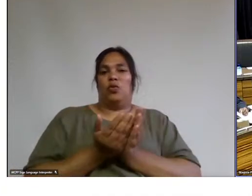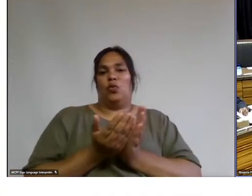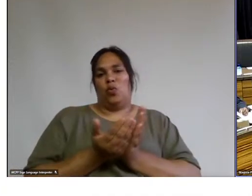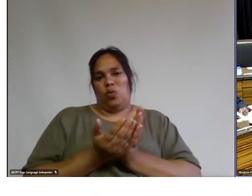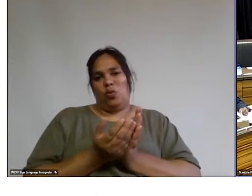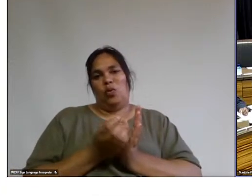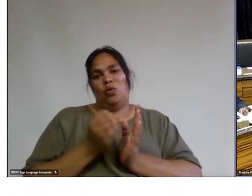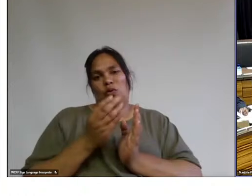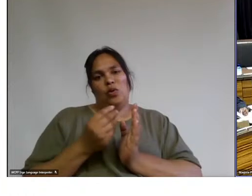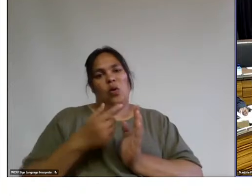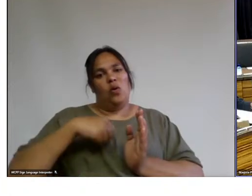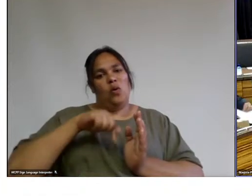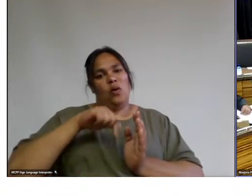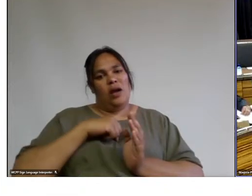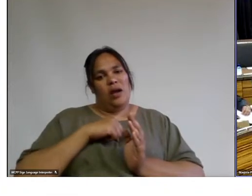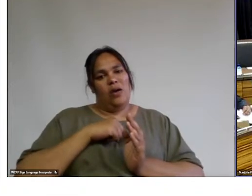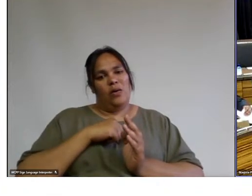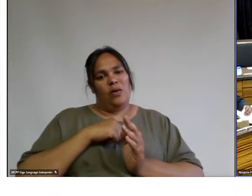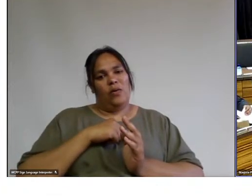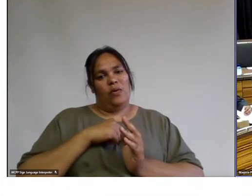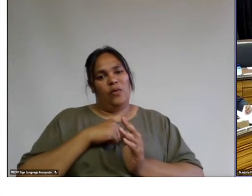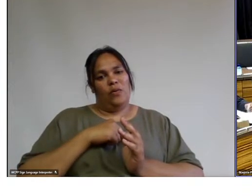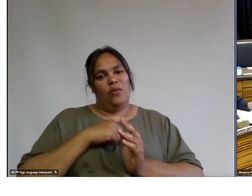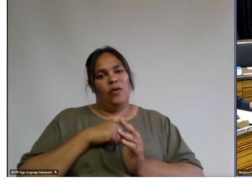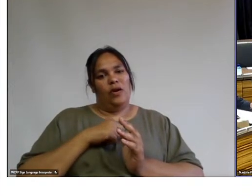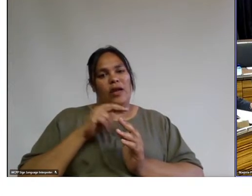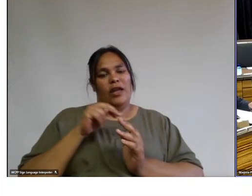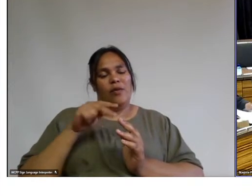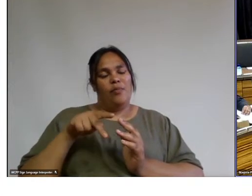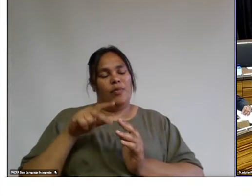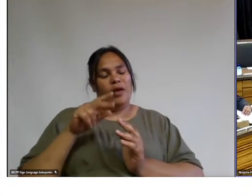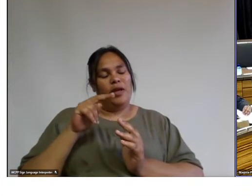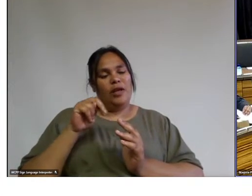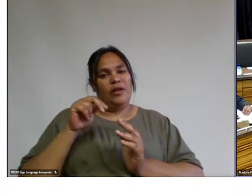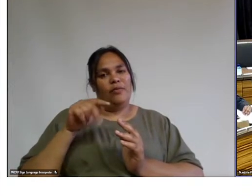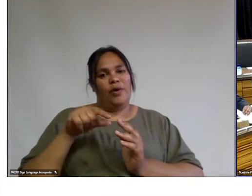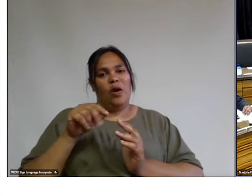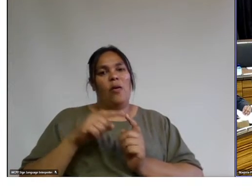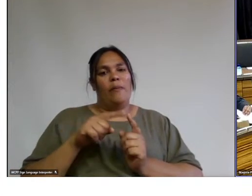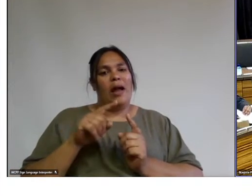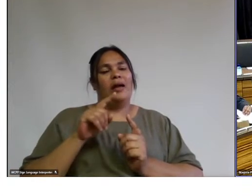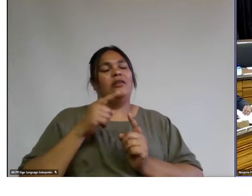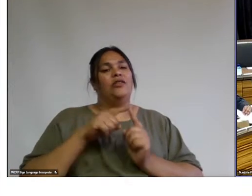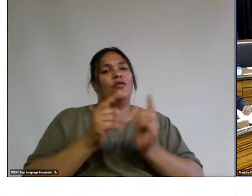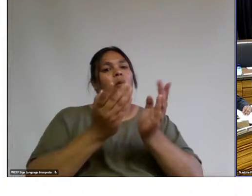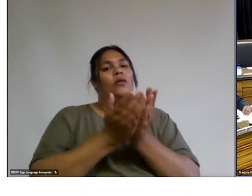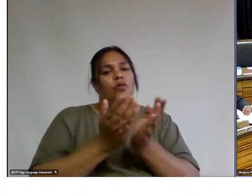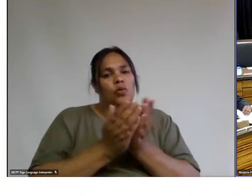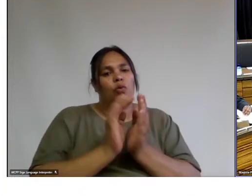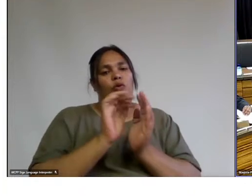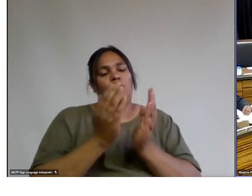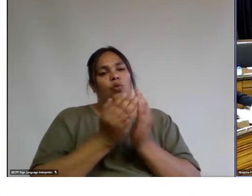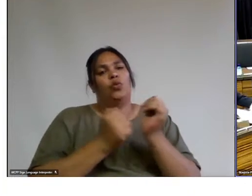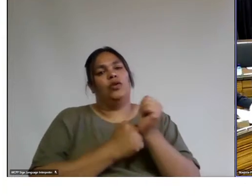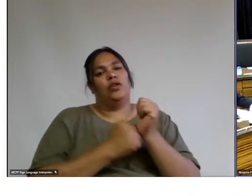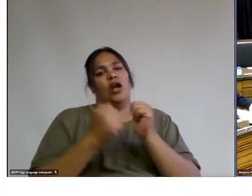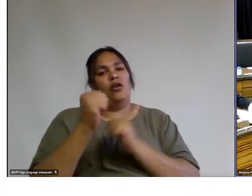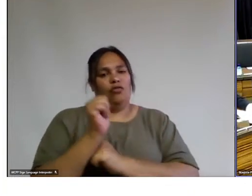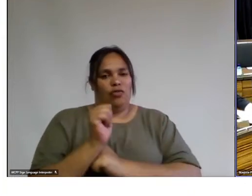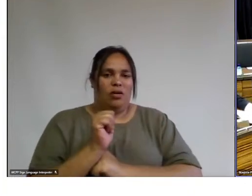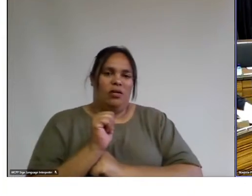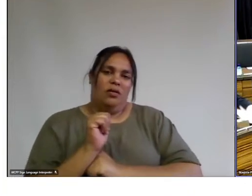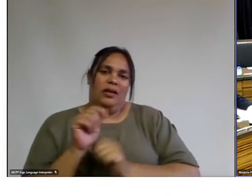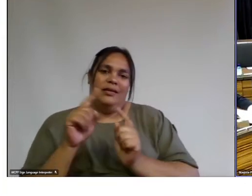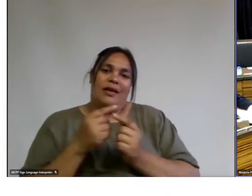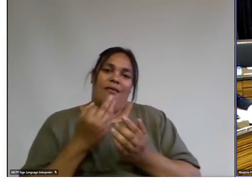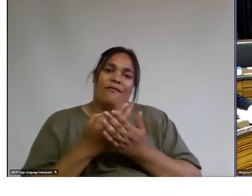So in accounting measures, they call them non-profits, but essentially it's schools, through the school structures, and